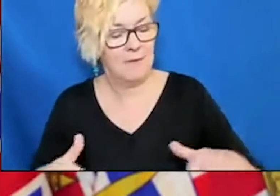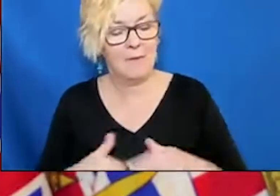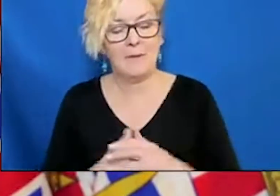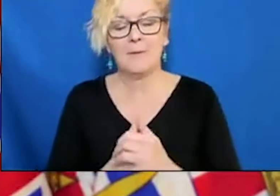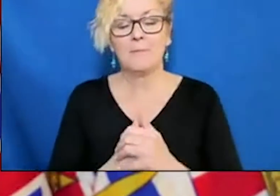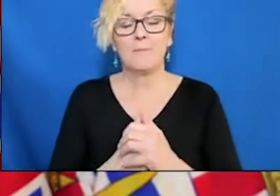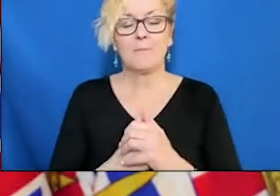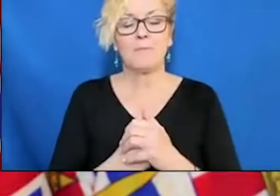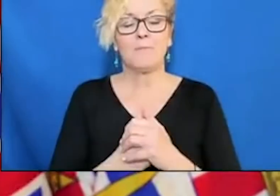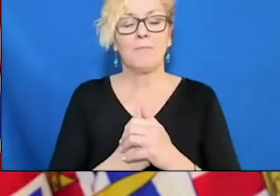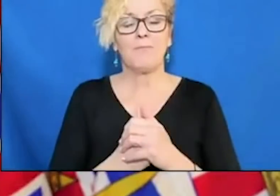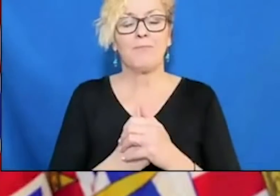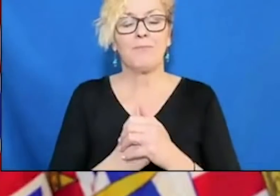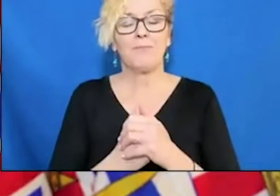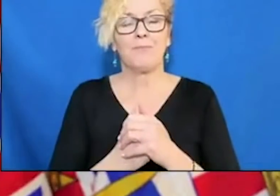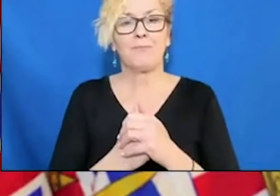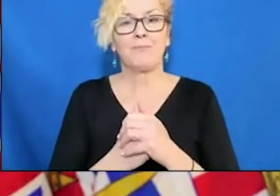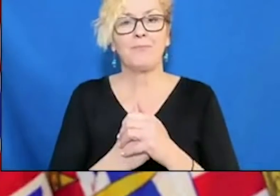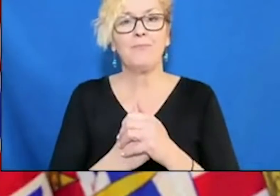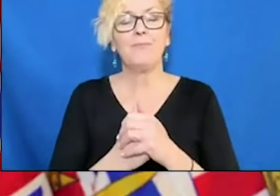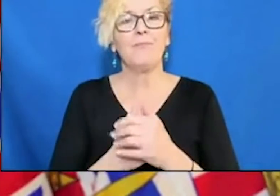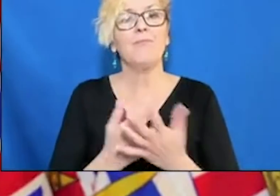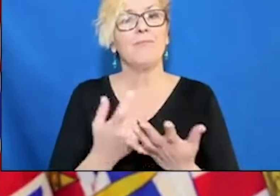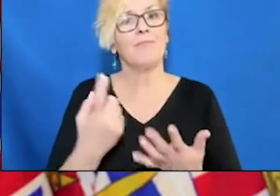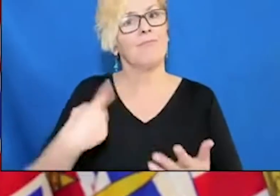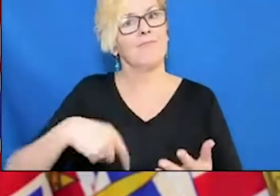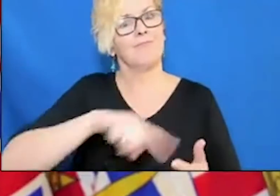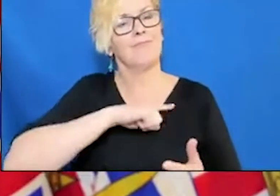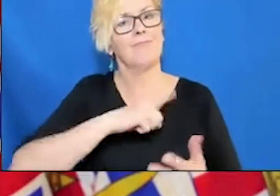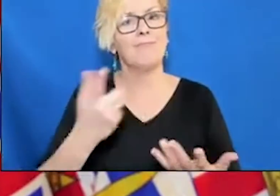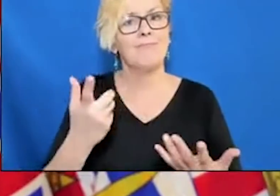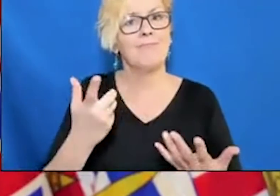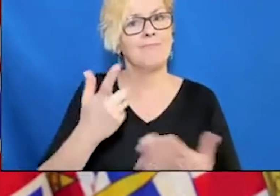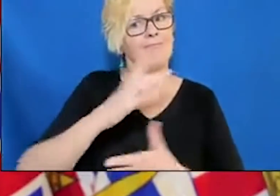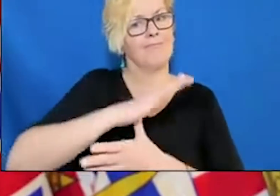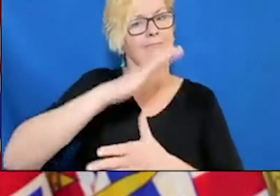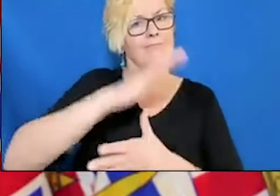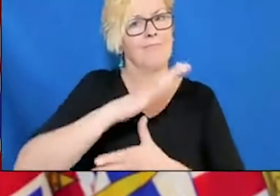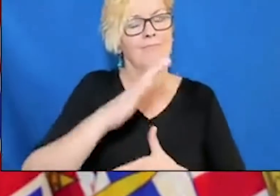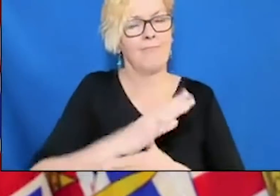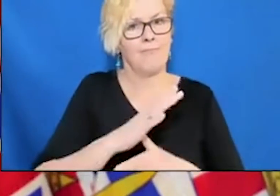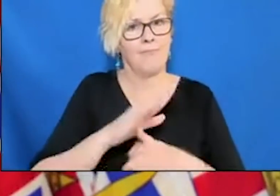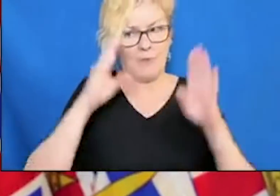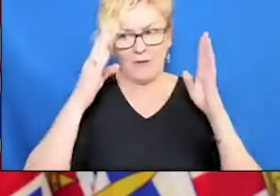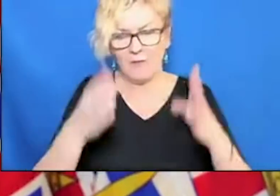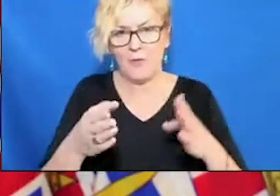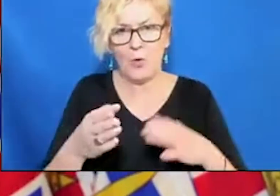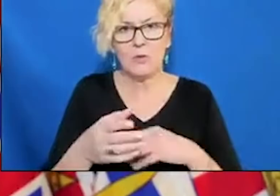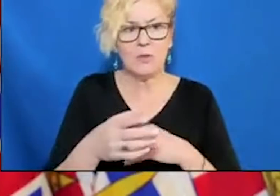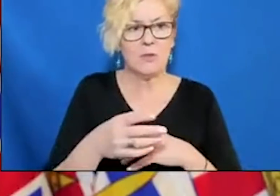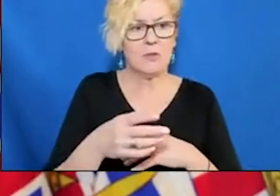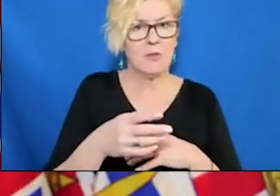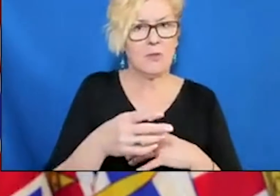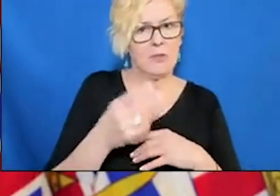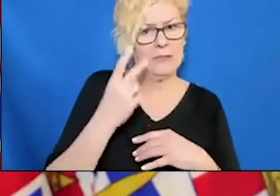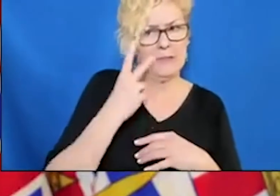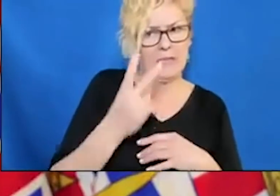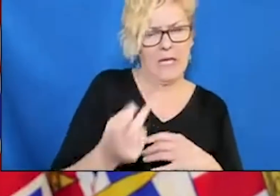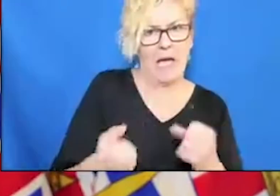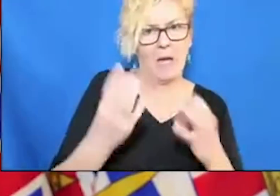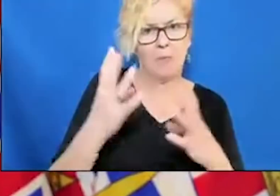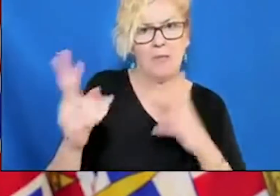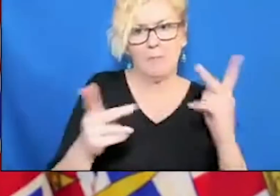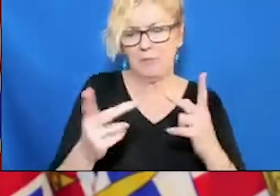Mainland in particular, and people in hospital and in ICU in the Lower Mainland. This is a concern because, as we